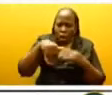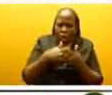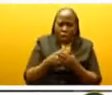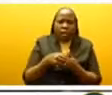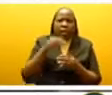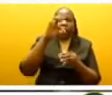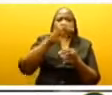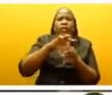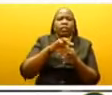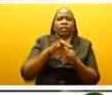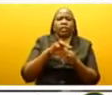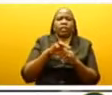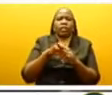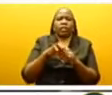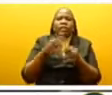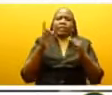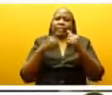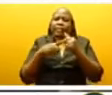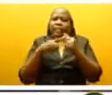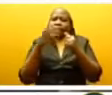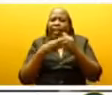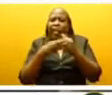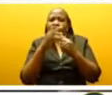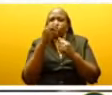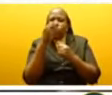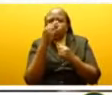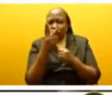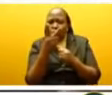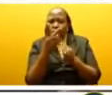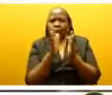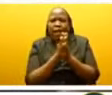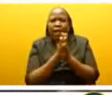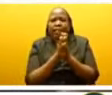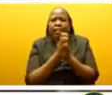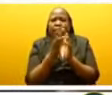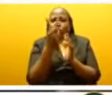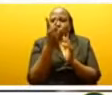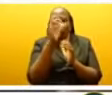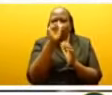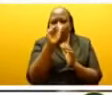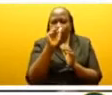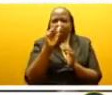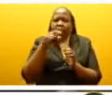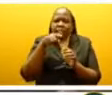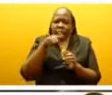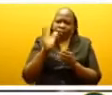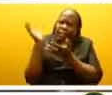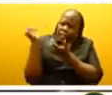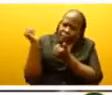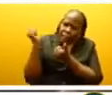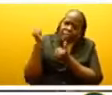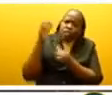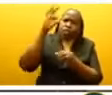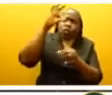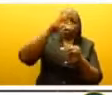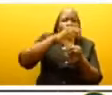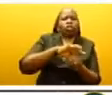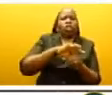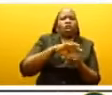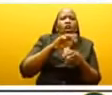69.2. At 69.2A, he is expected to cast his votes in respect of all the